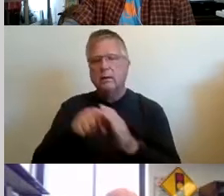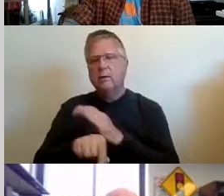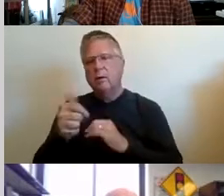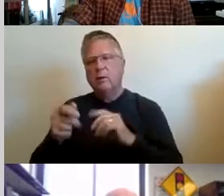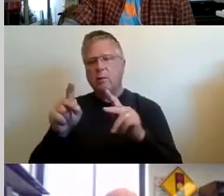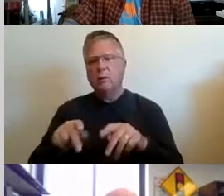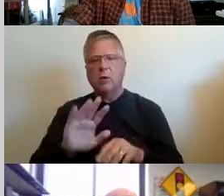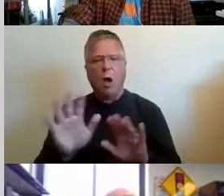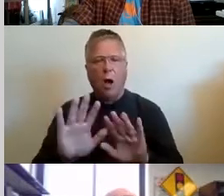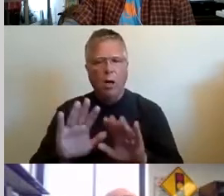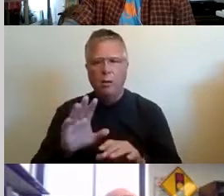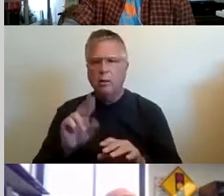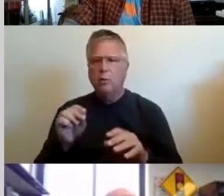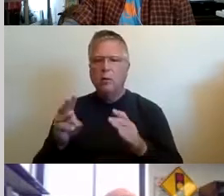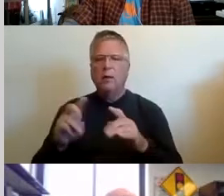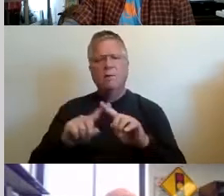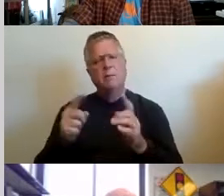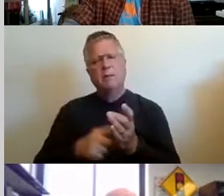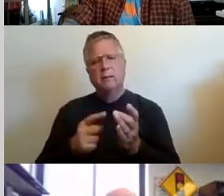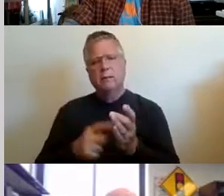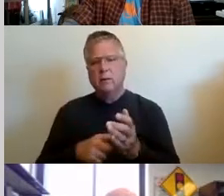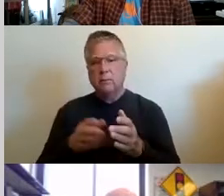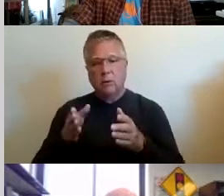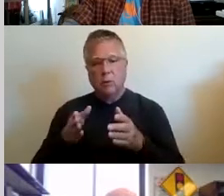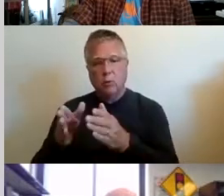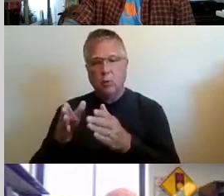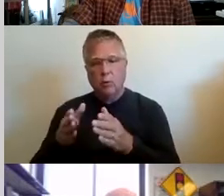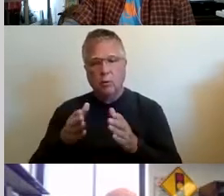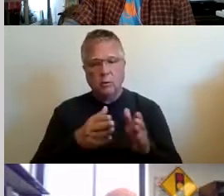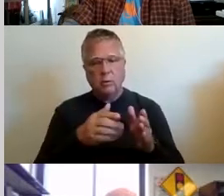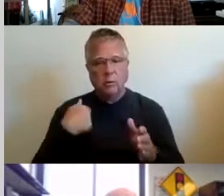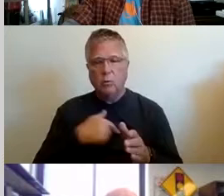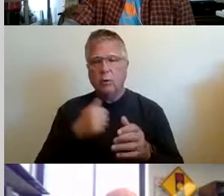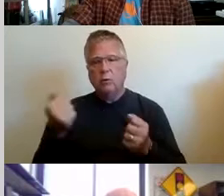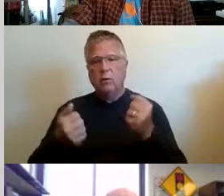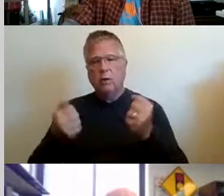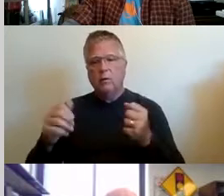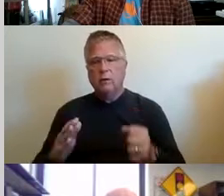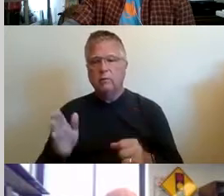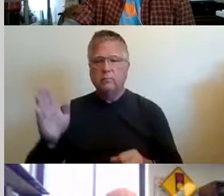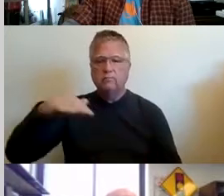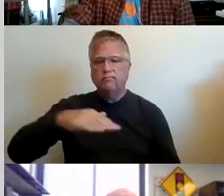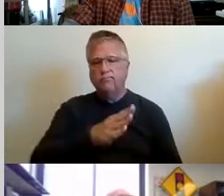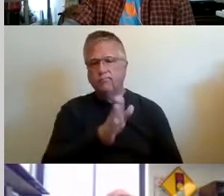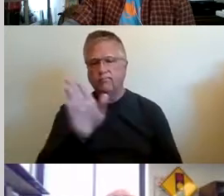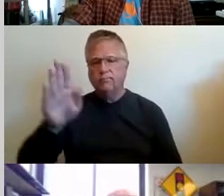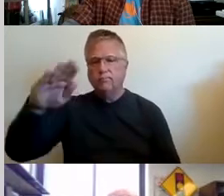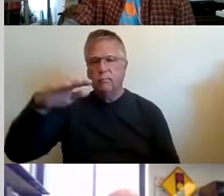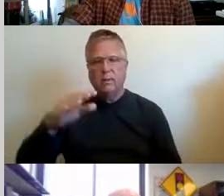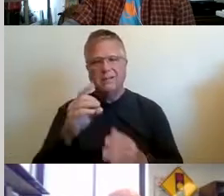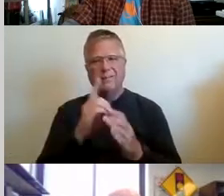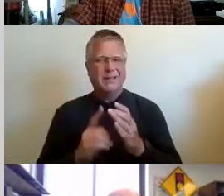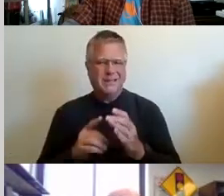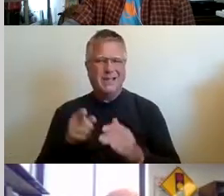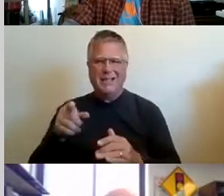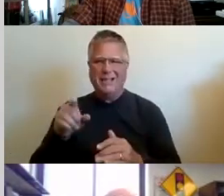But sometimes the corridors that we are driving is topographically and by design are very risky. Sometimes there are